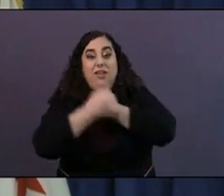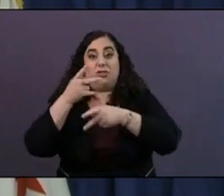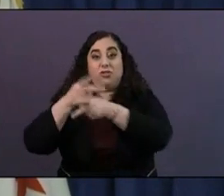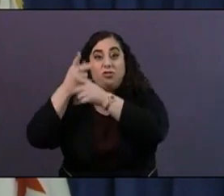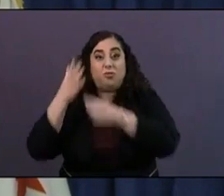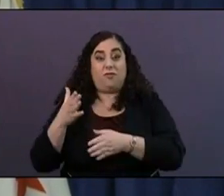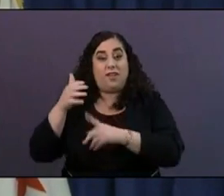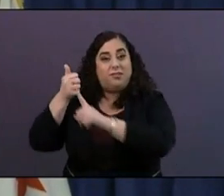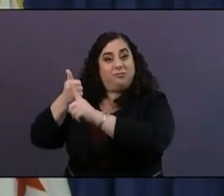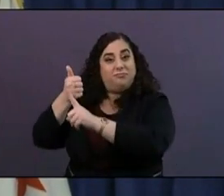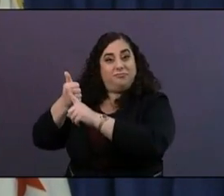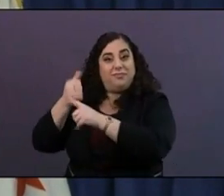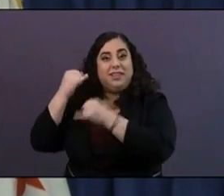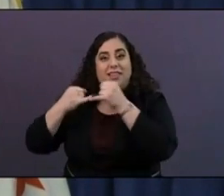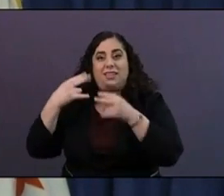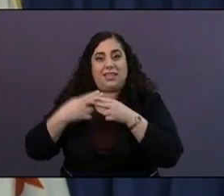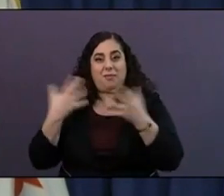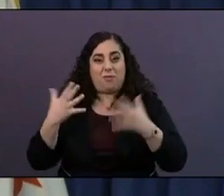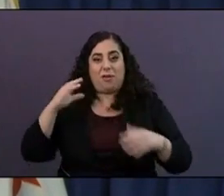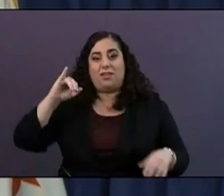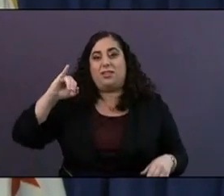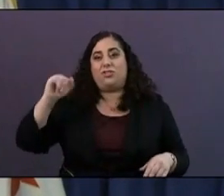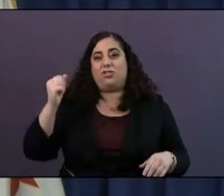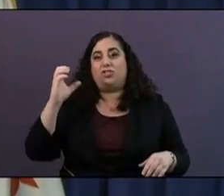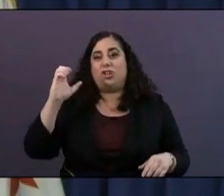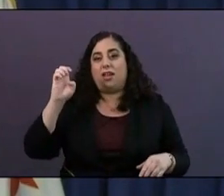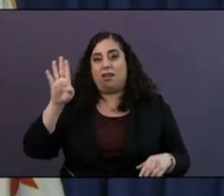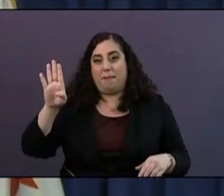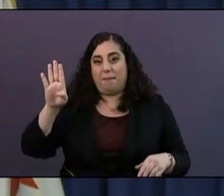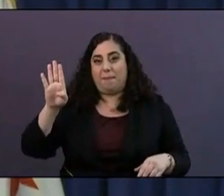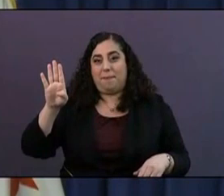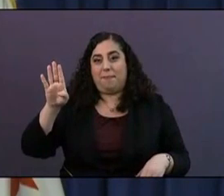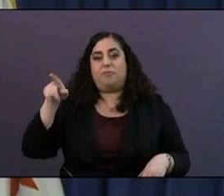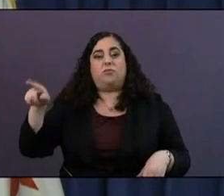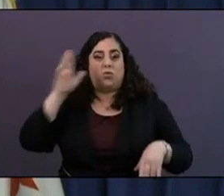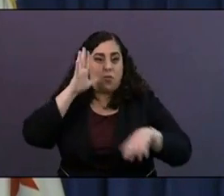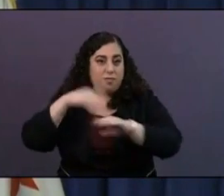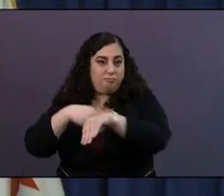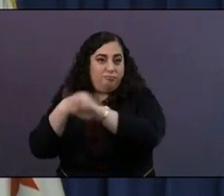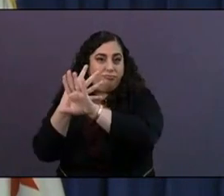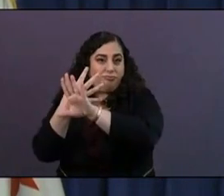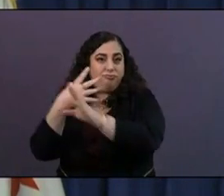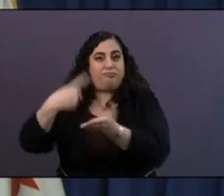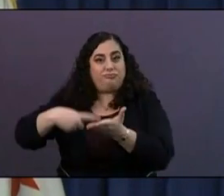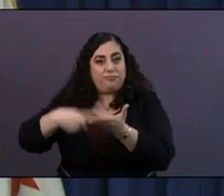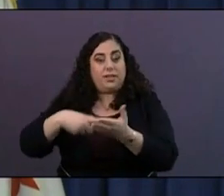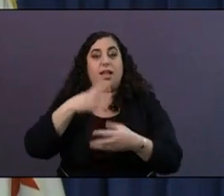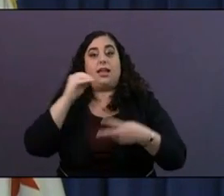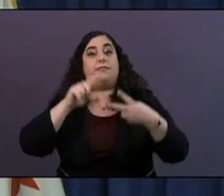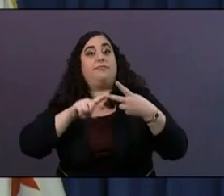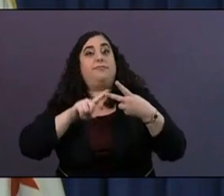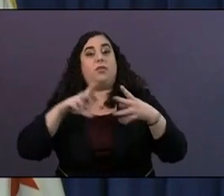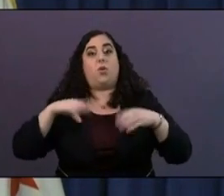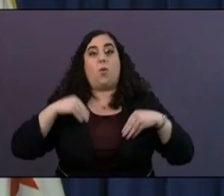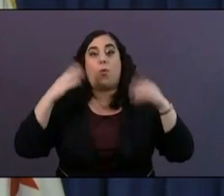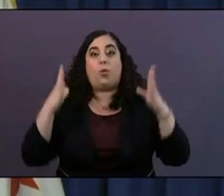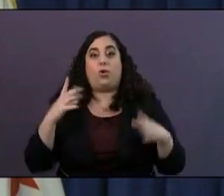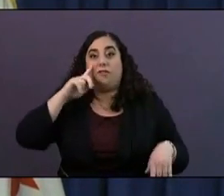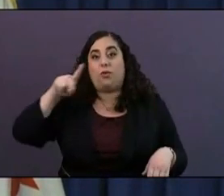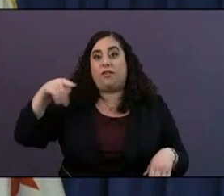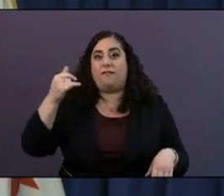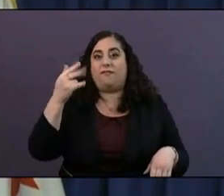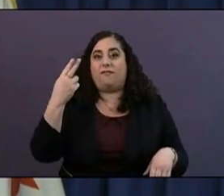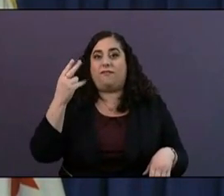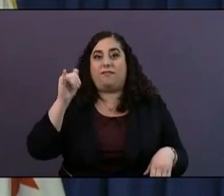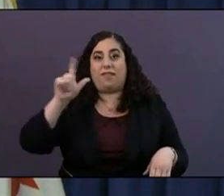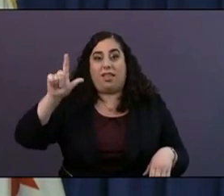joining us via telephone, as well as Phil Pace, the owner of Phil's Barbecue. Today, I'd like to provide